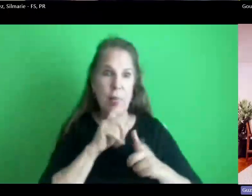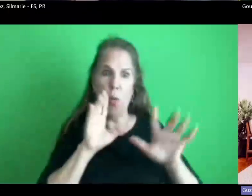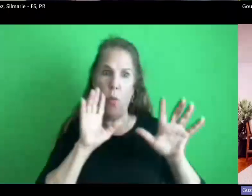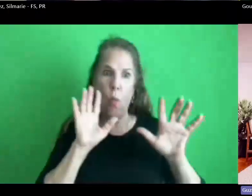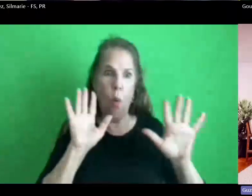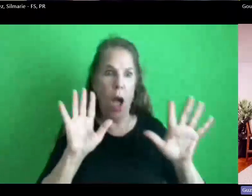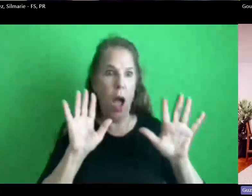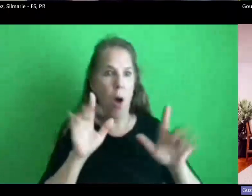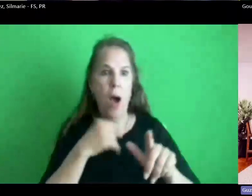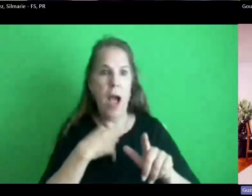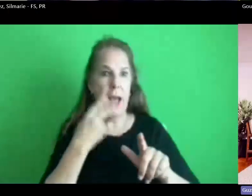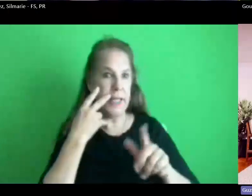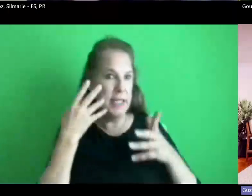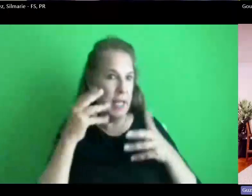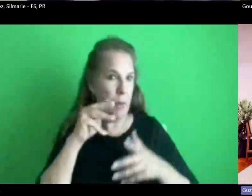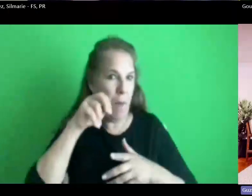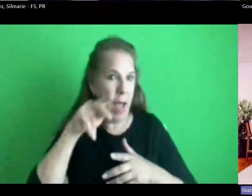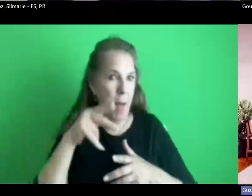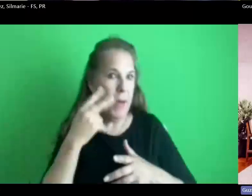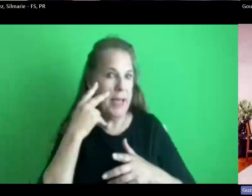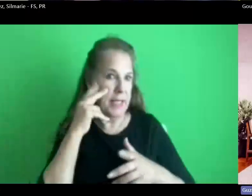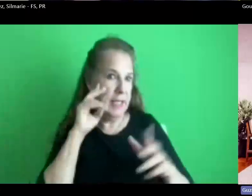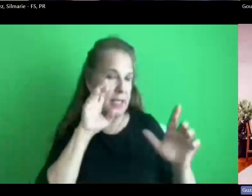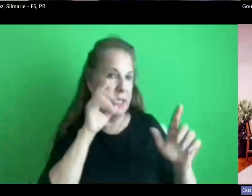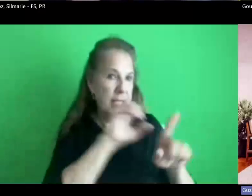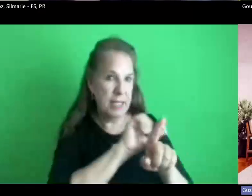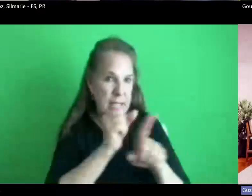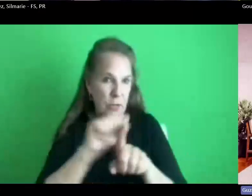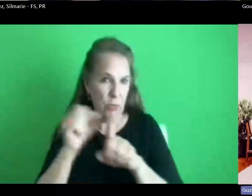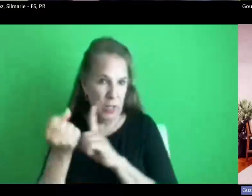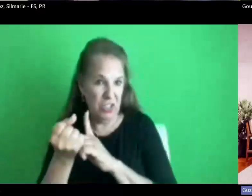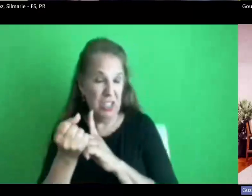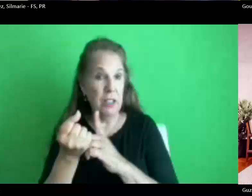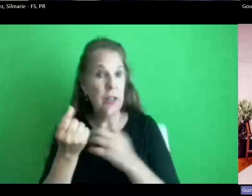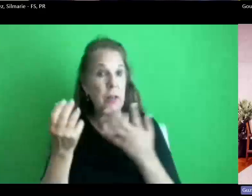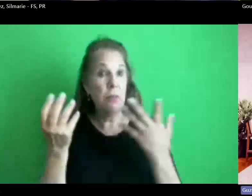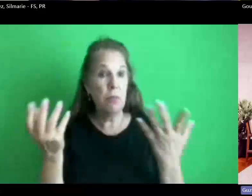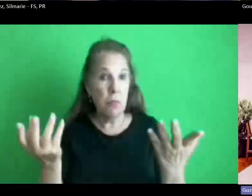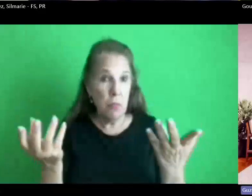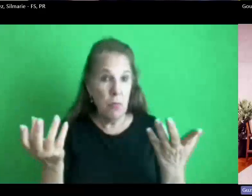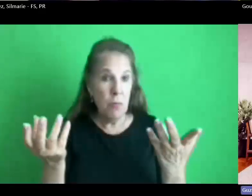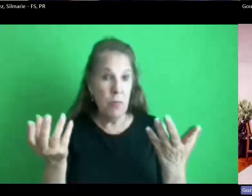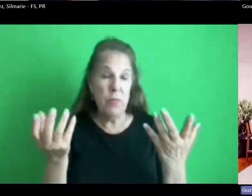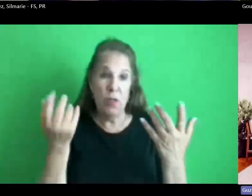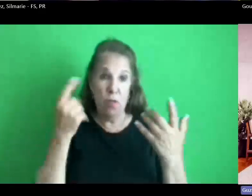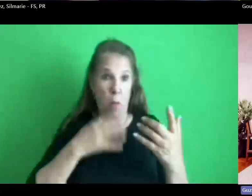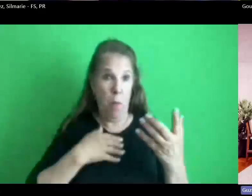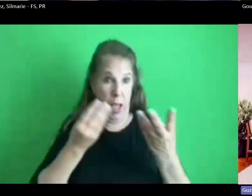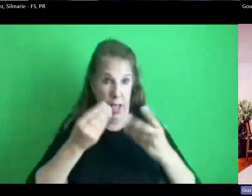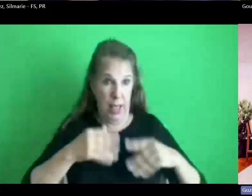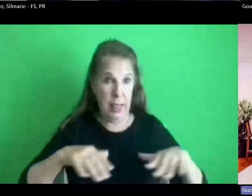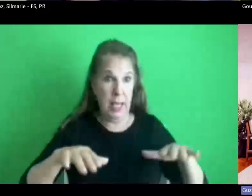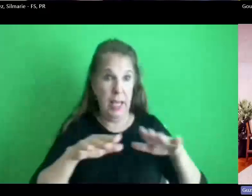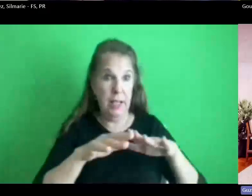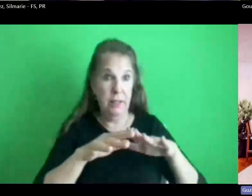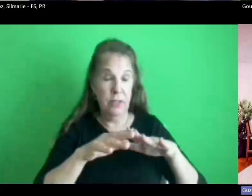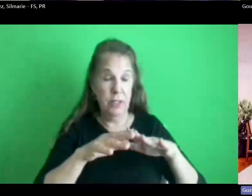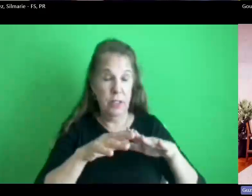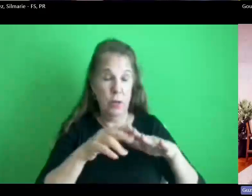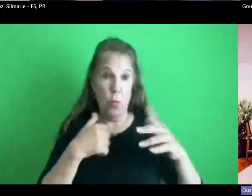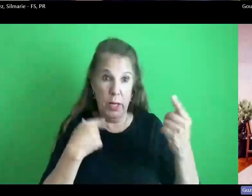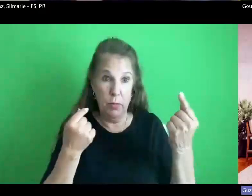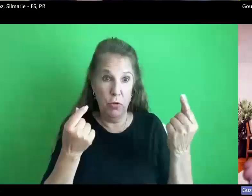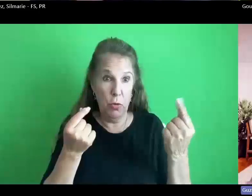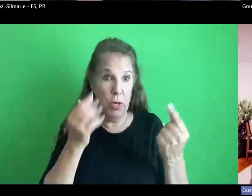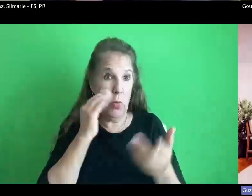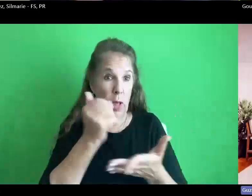these maps, I see these scenarios, and what I'm doing in my land is going to